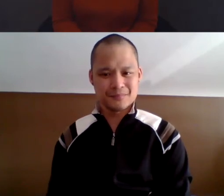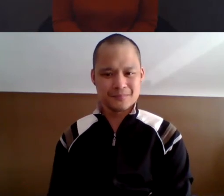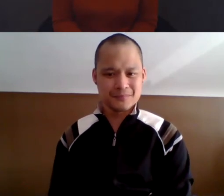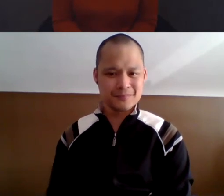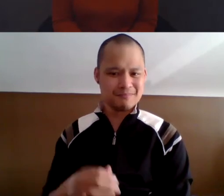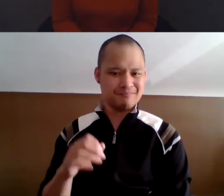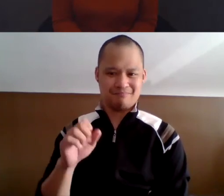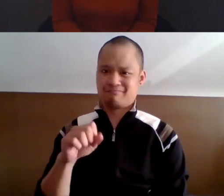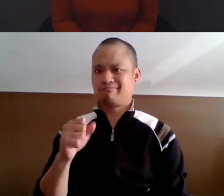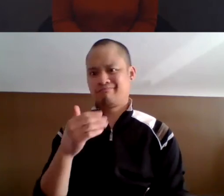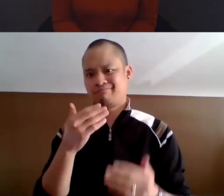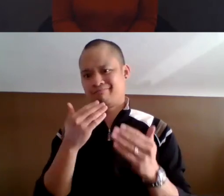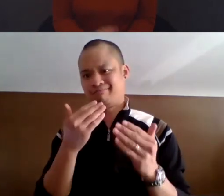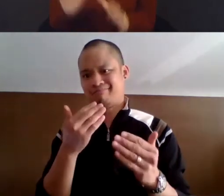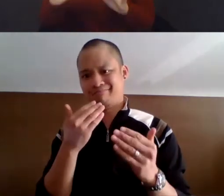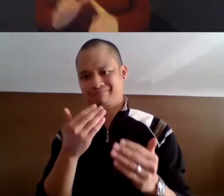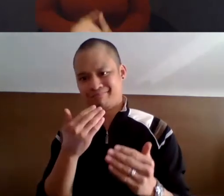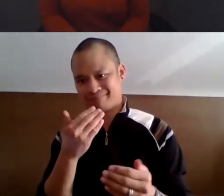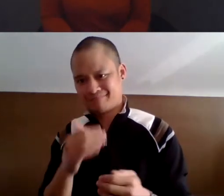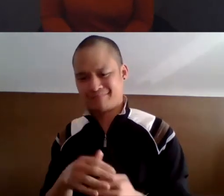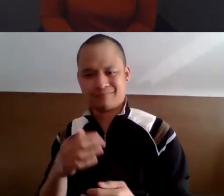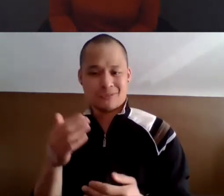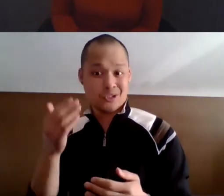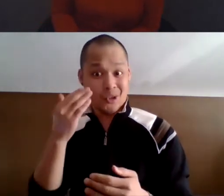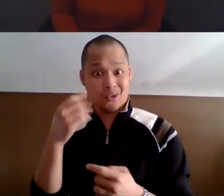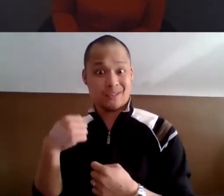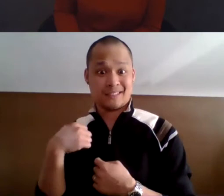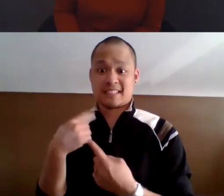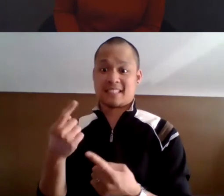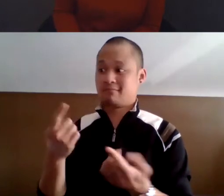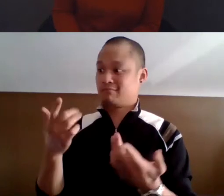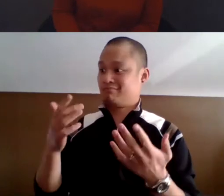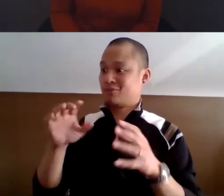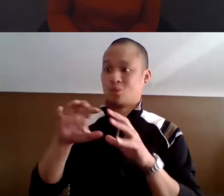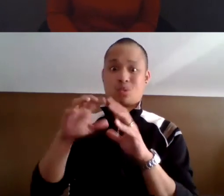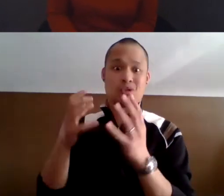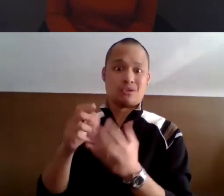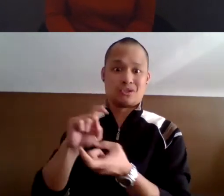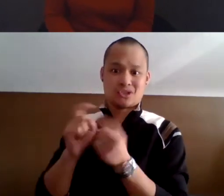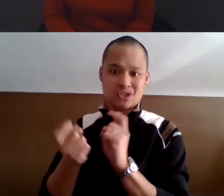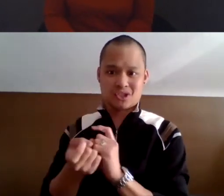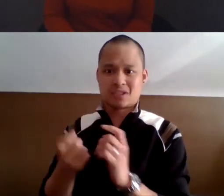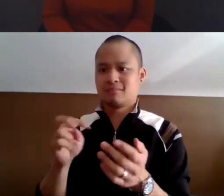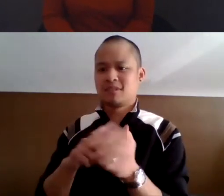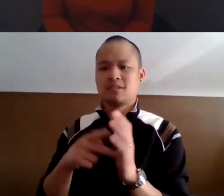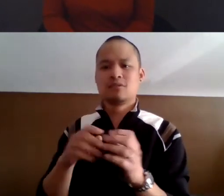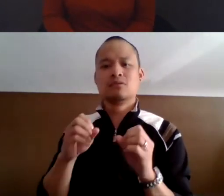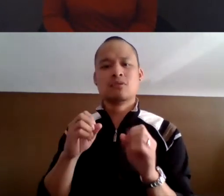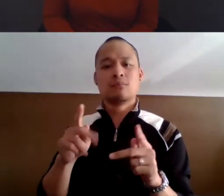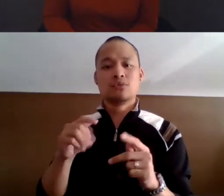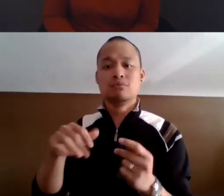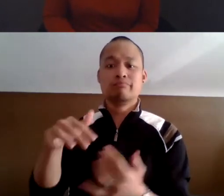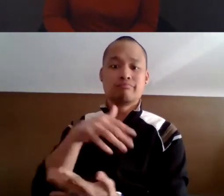And I really appreciate it. That's great. Yes, and Jordan is also saying thank you. We know that since the world has